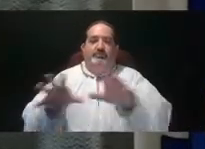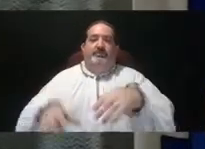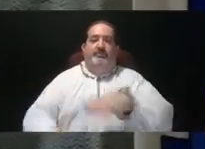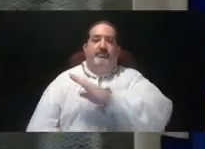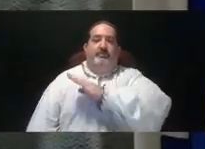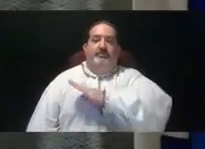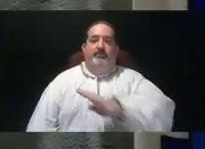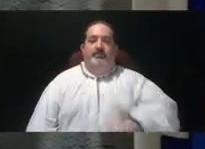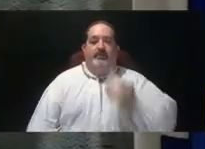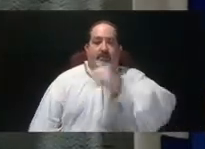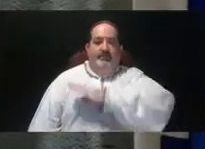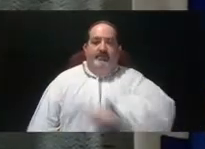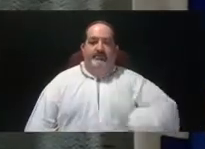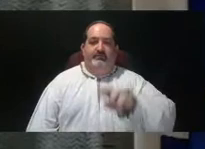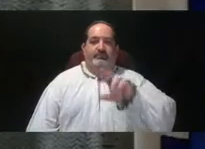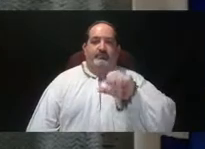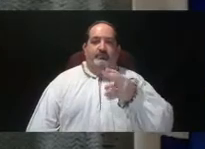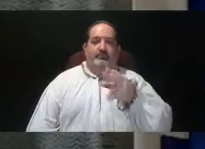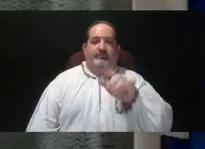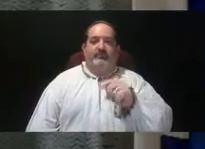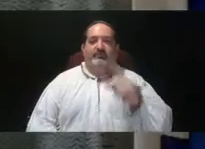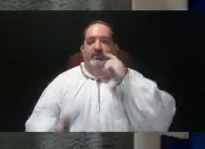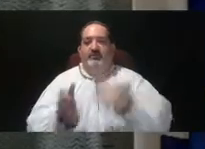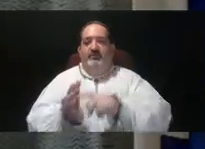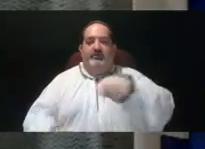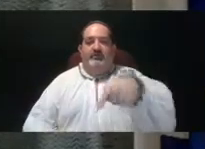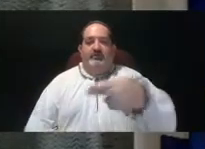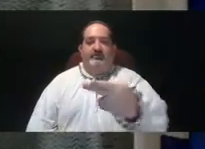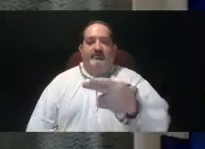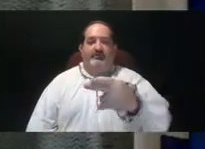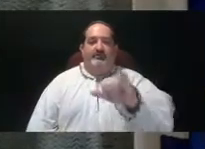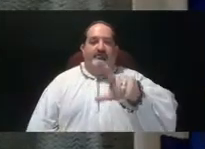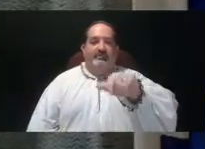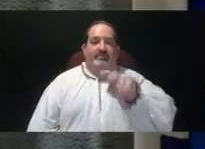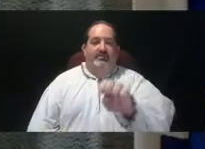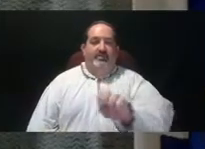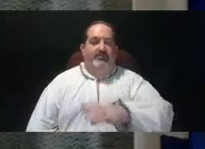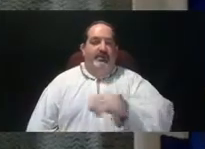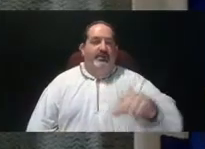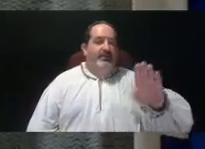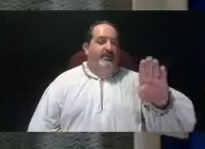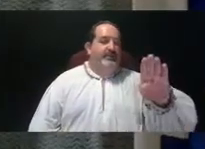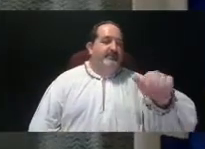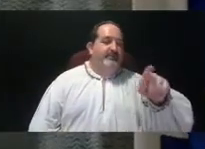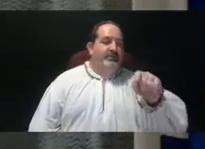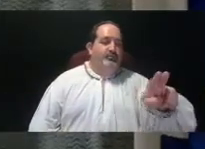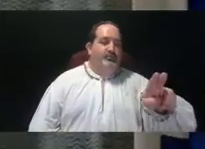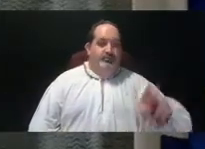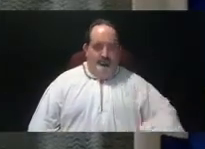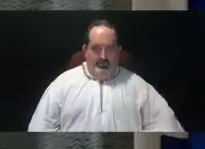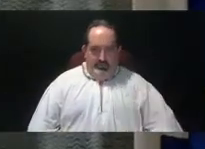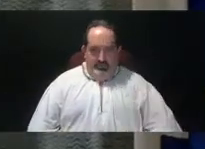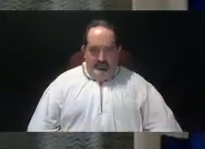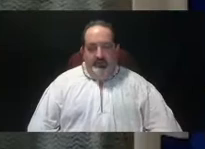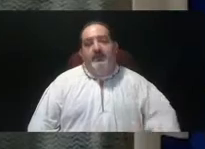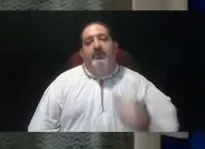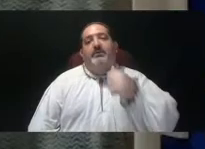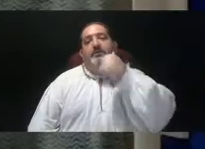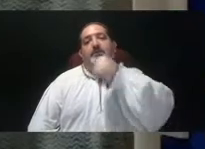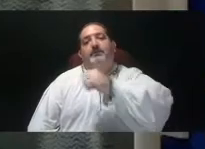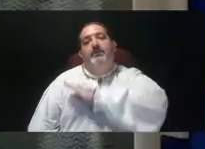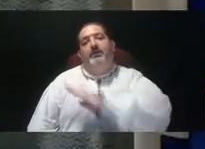Baroness Rachine recognize Philippe de Trujillo and Batu Sechin Sakajin with the Baroness's favor